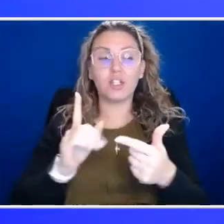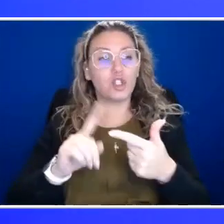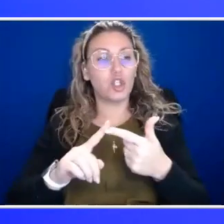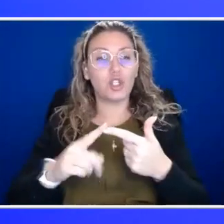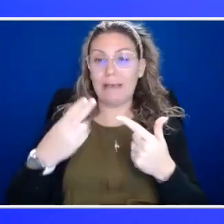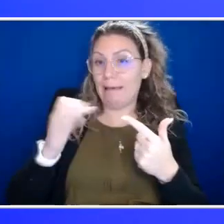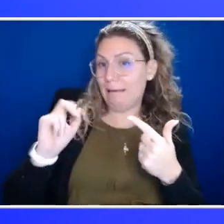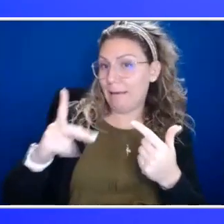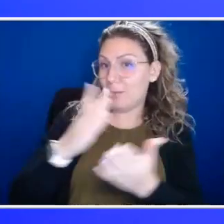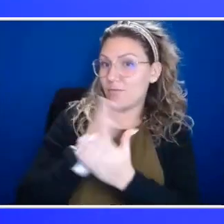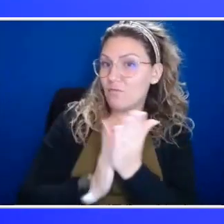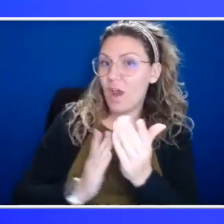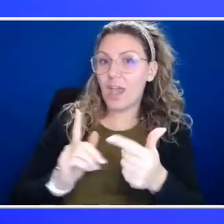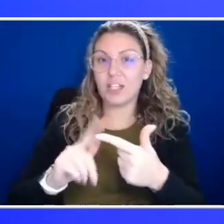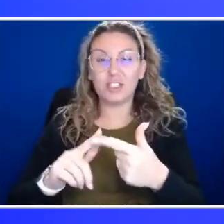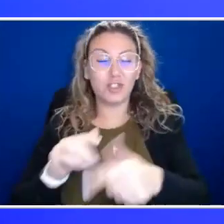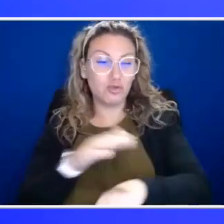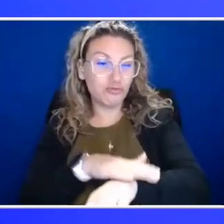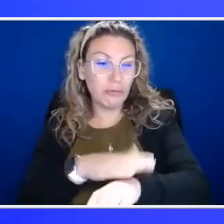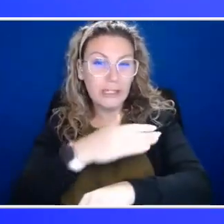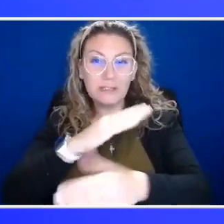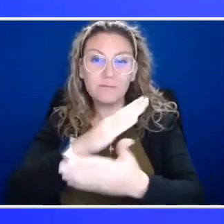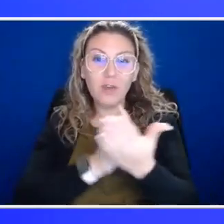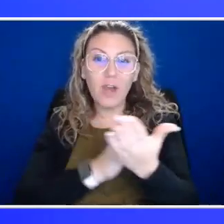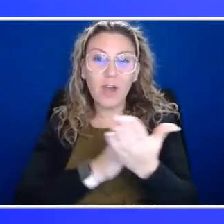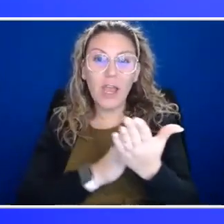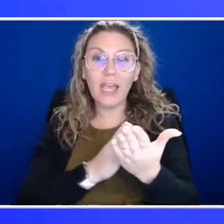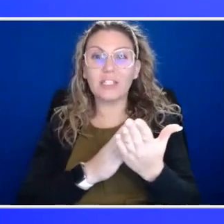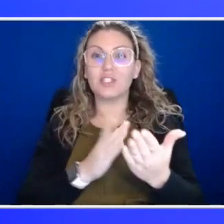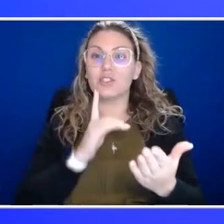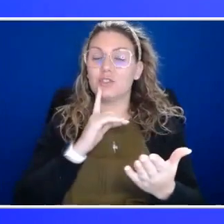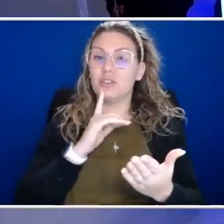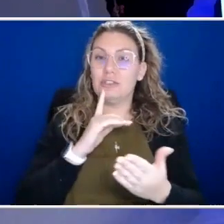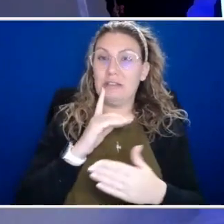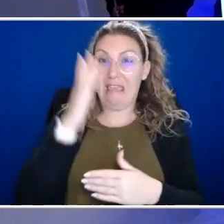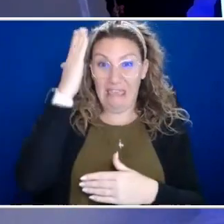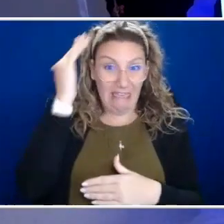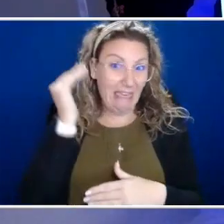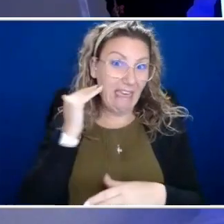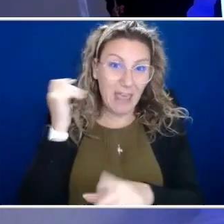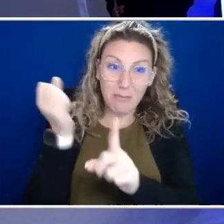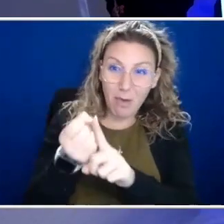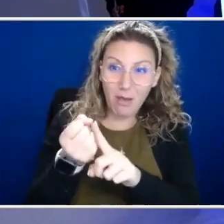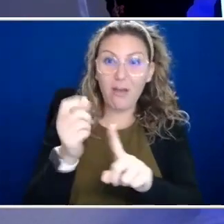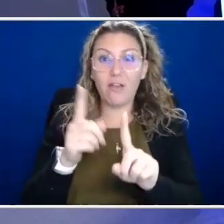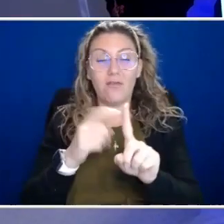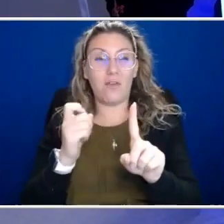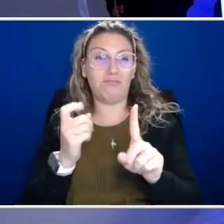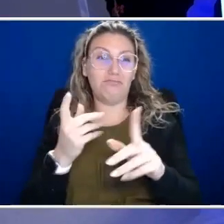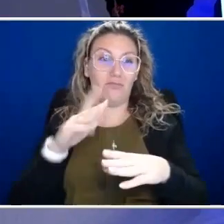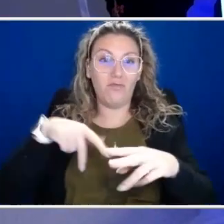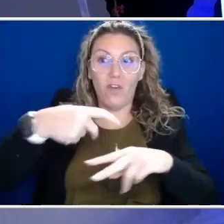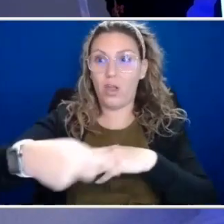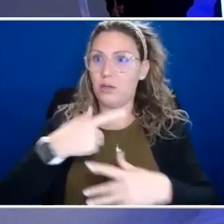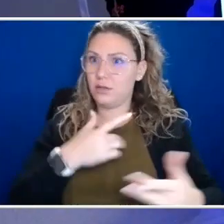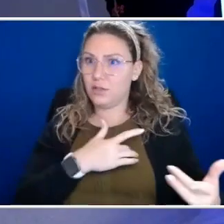catch oneself. The biggest bad thing is going to be when somebody hits their head. And that concerns me right now. I'm going to stop you there because you talk about